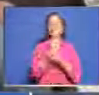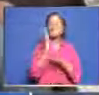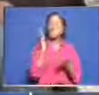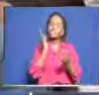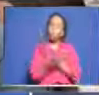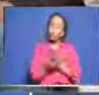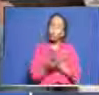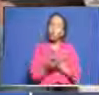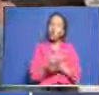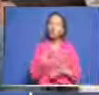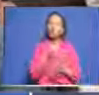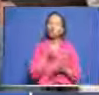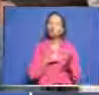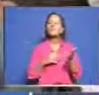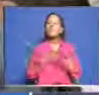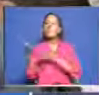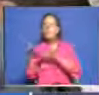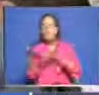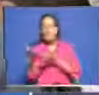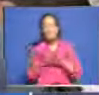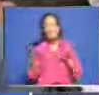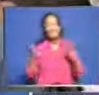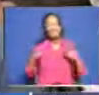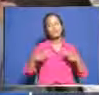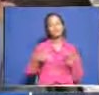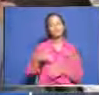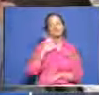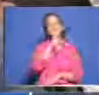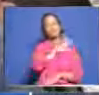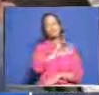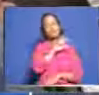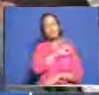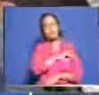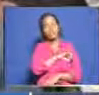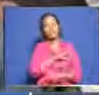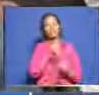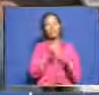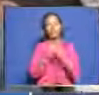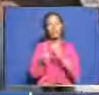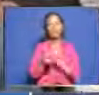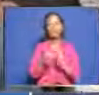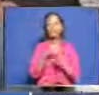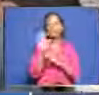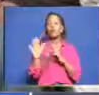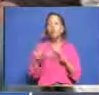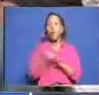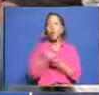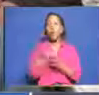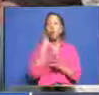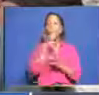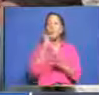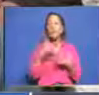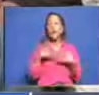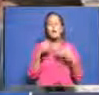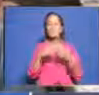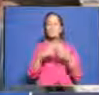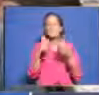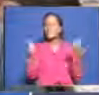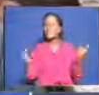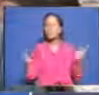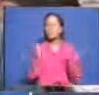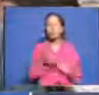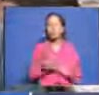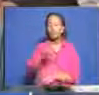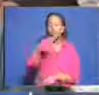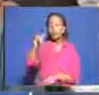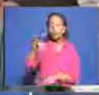kufikisha huduma kwa wakaaji wa Juja na sana sana kwa wale ambao wametengwa. Juja ni area